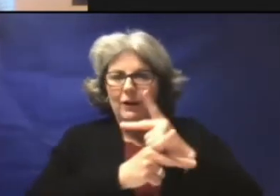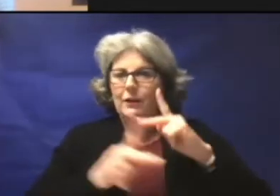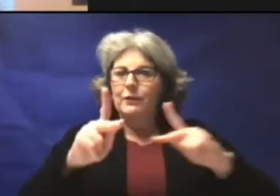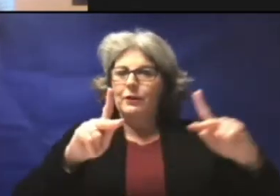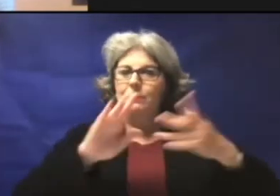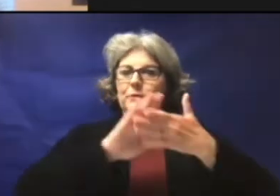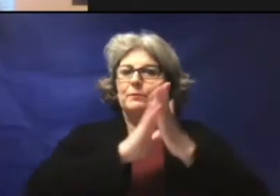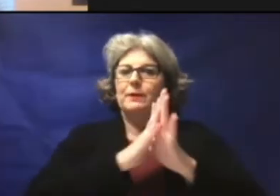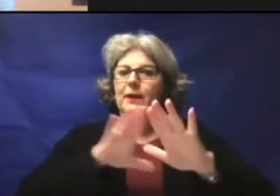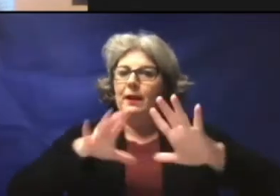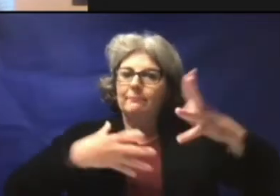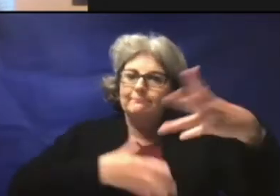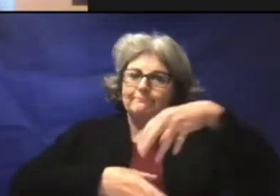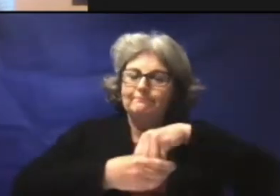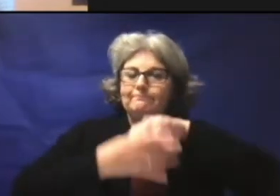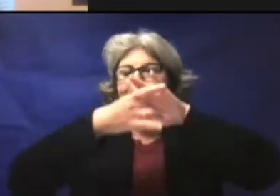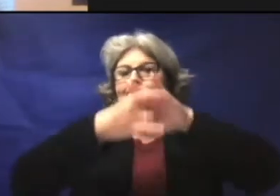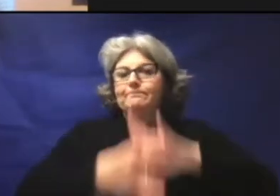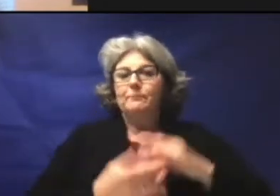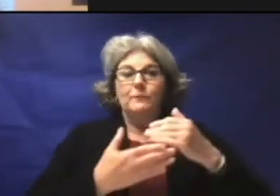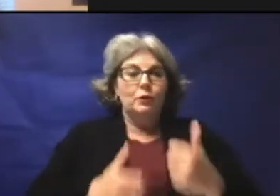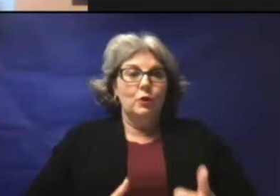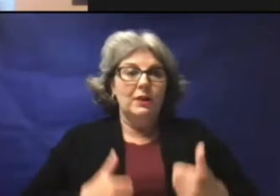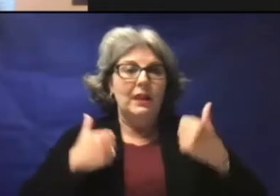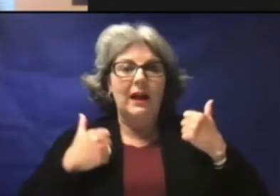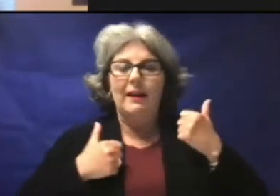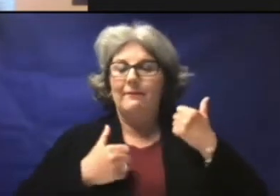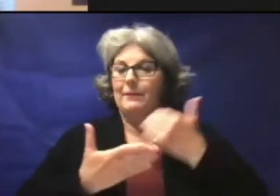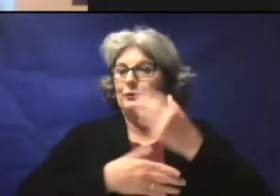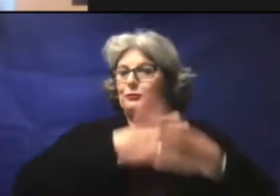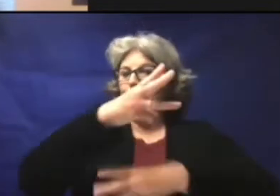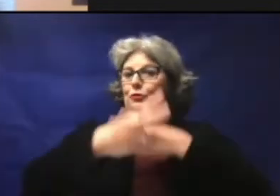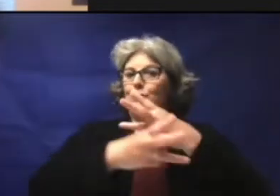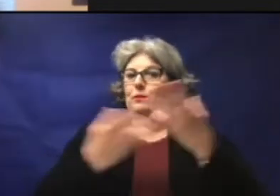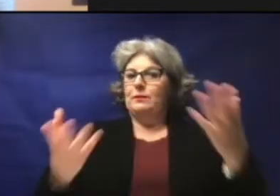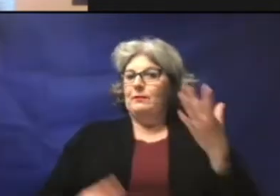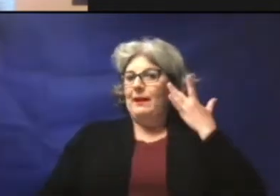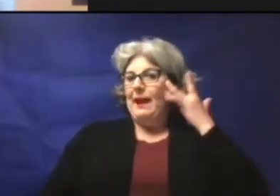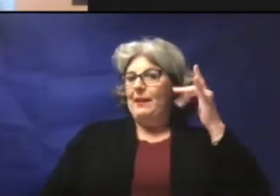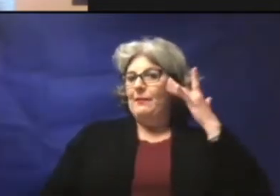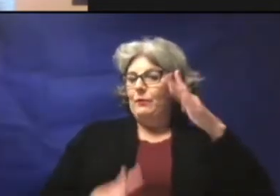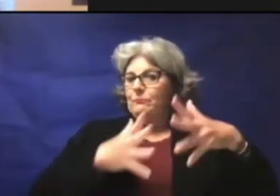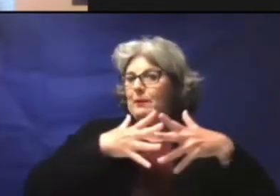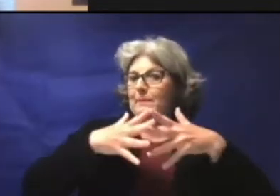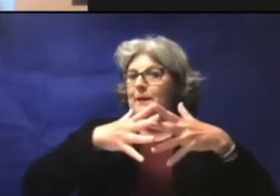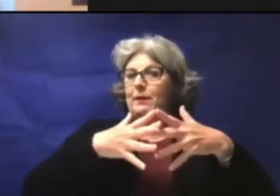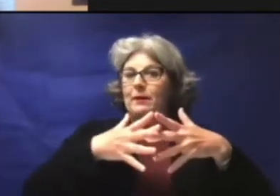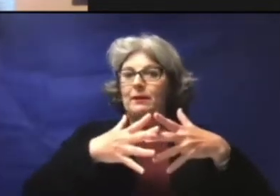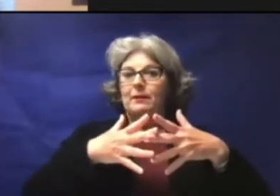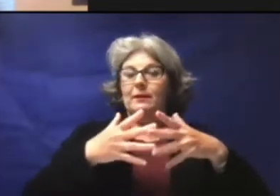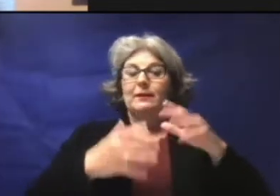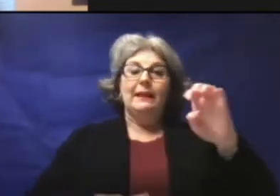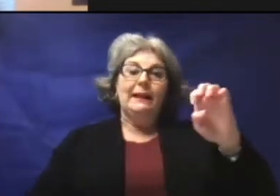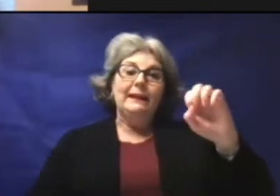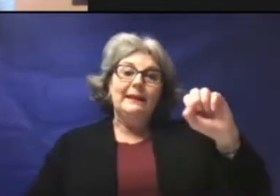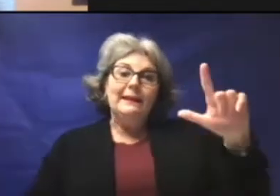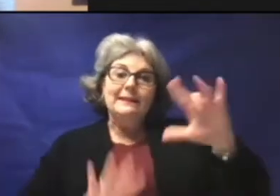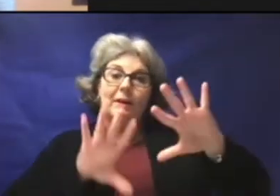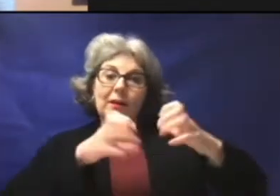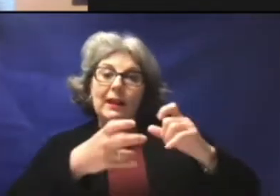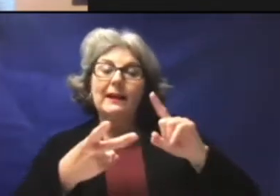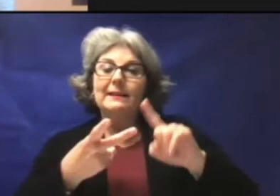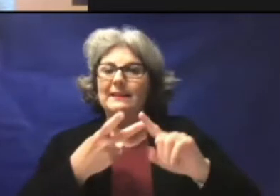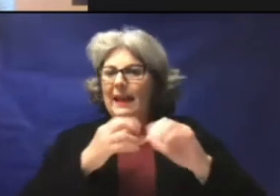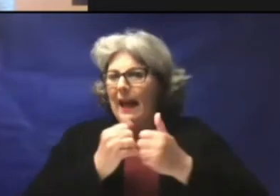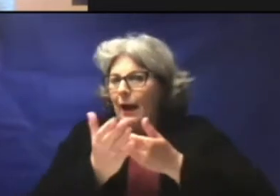become acclimated to this new life, this new world. And so we provided for them were things like ESL classes, things like how